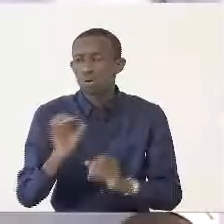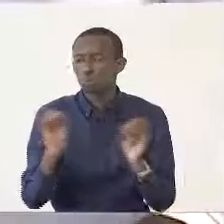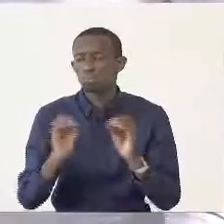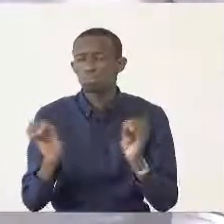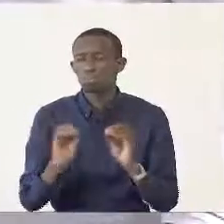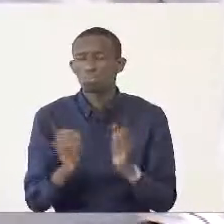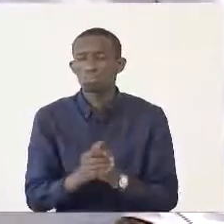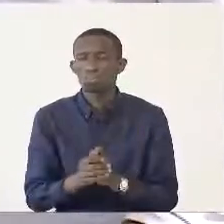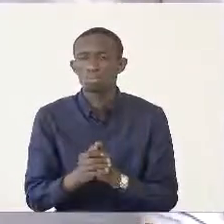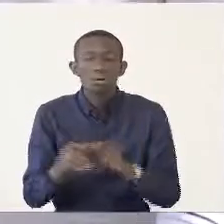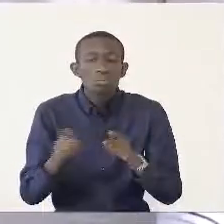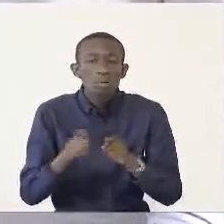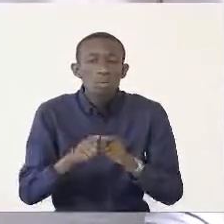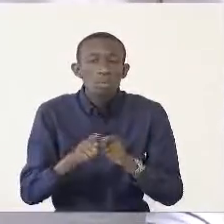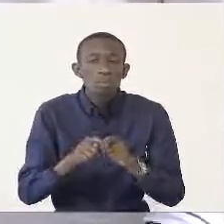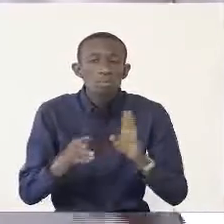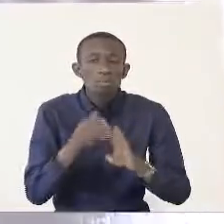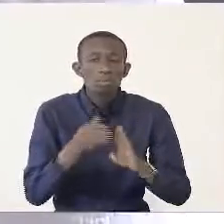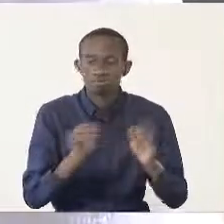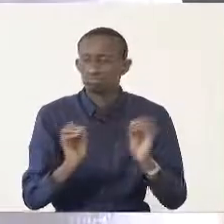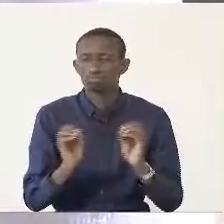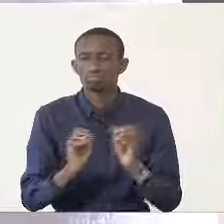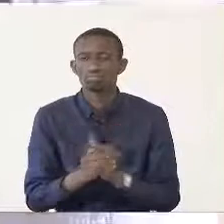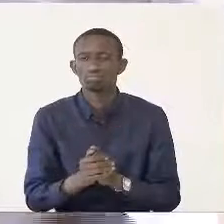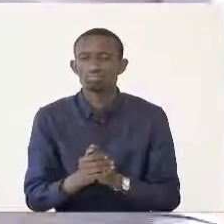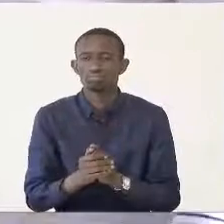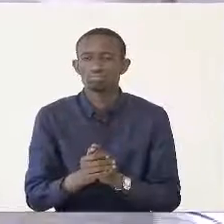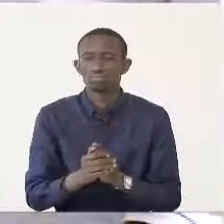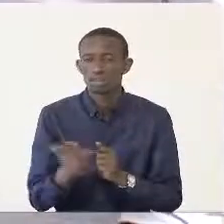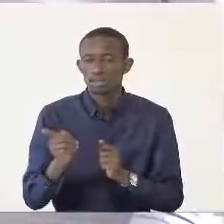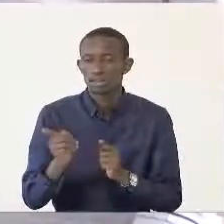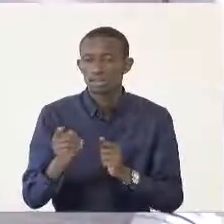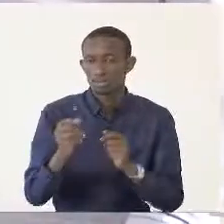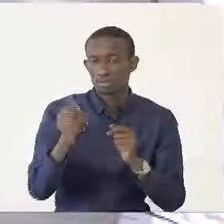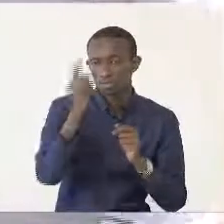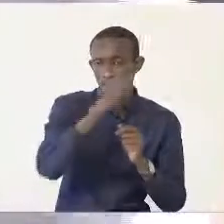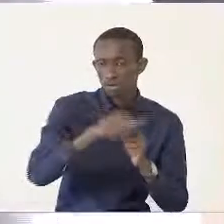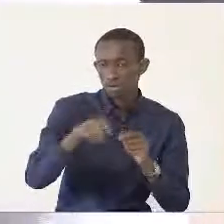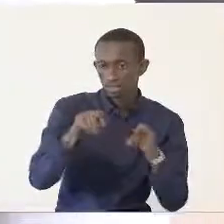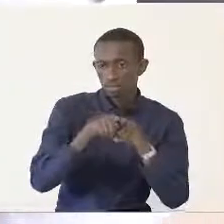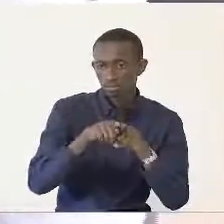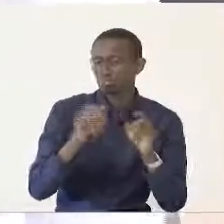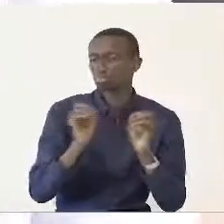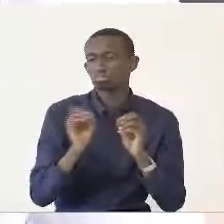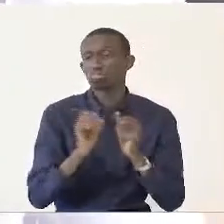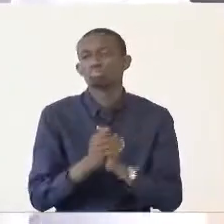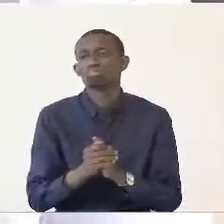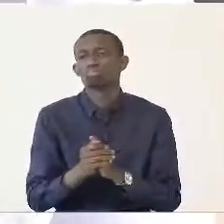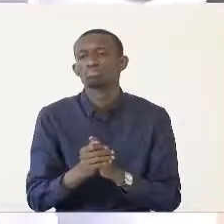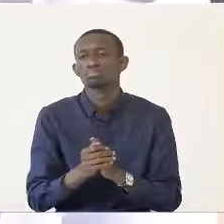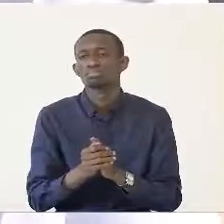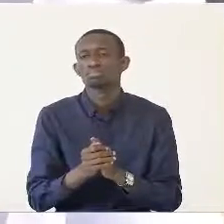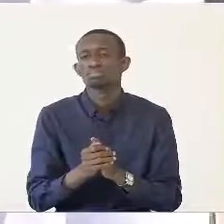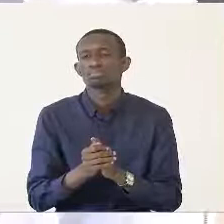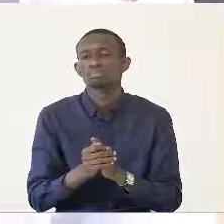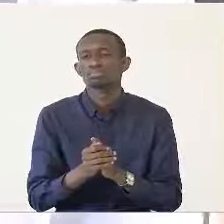same velocity and at the same angle also. Okay, so with the same velocity means